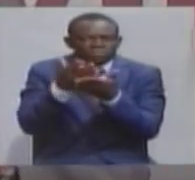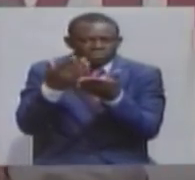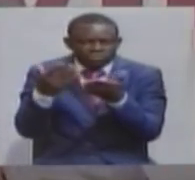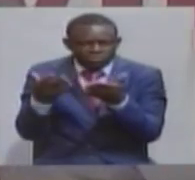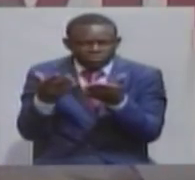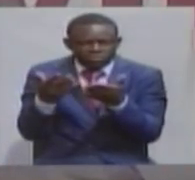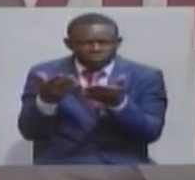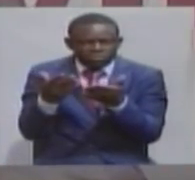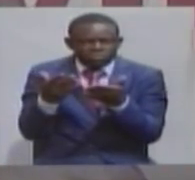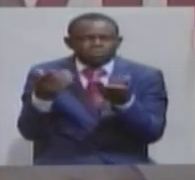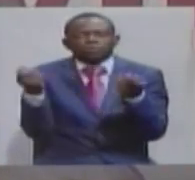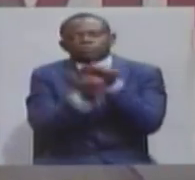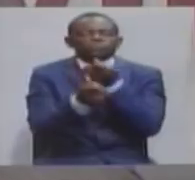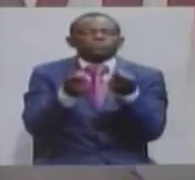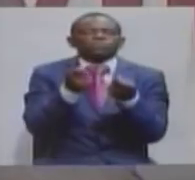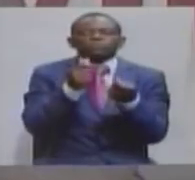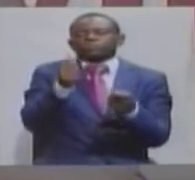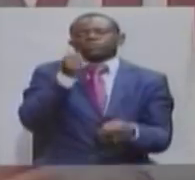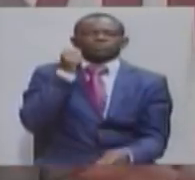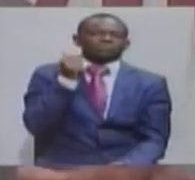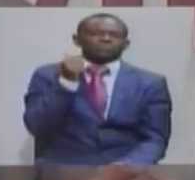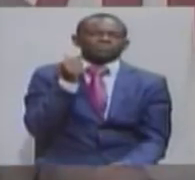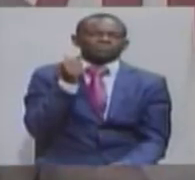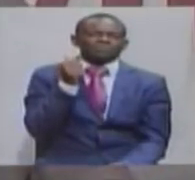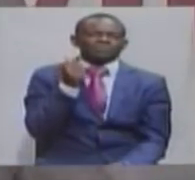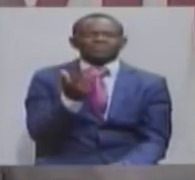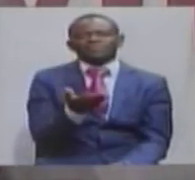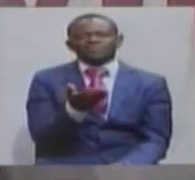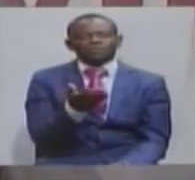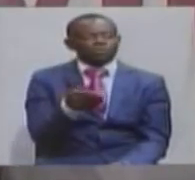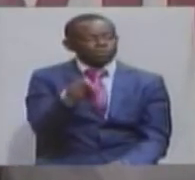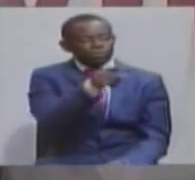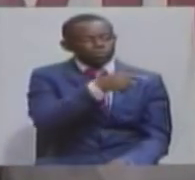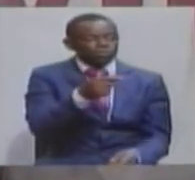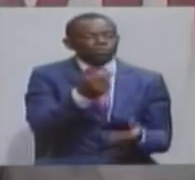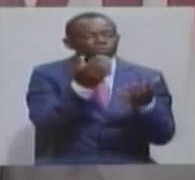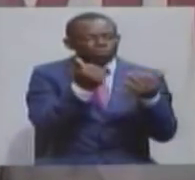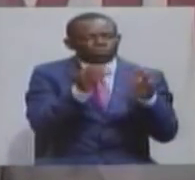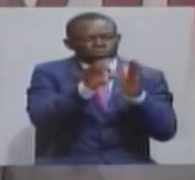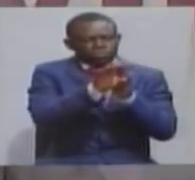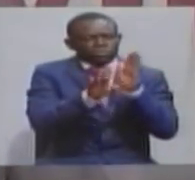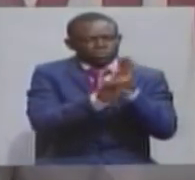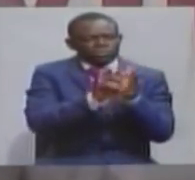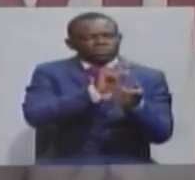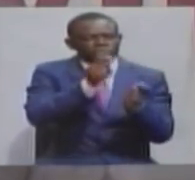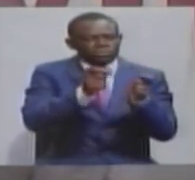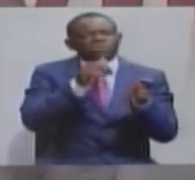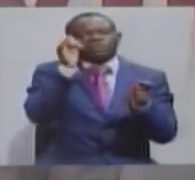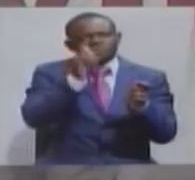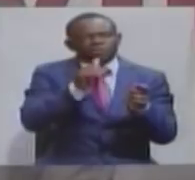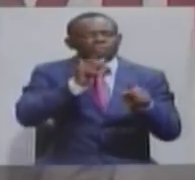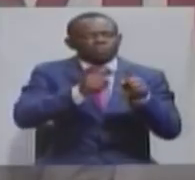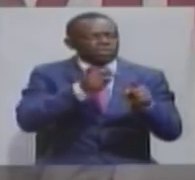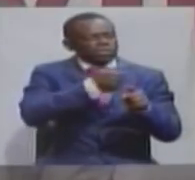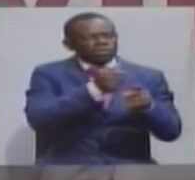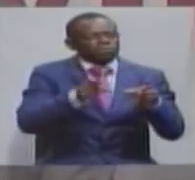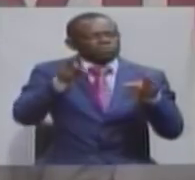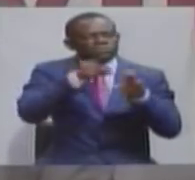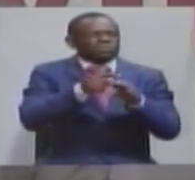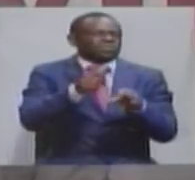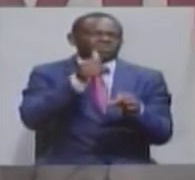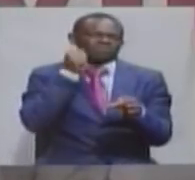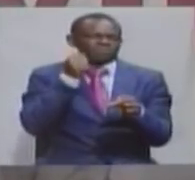want to look at the Constitution, reform the Constitution. However, we don't want to take part in the process. Because if there is anything that